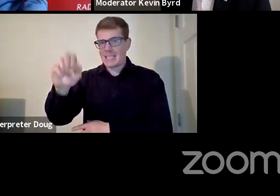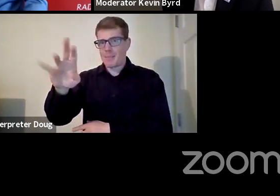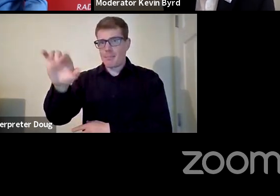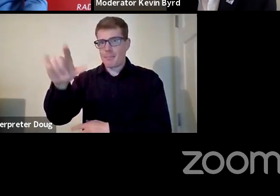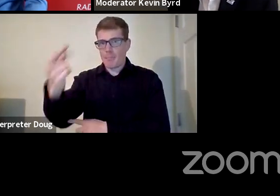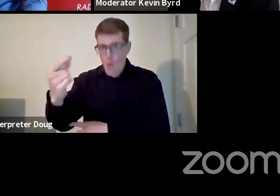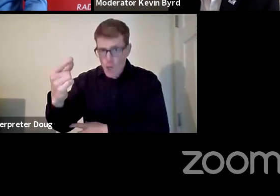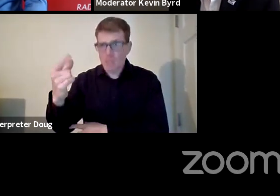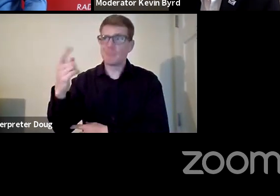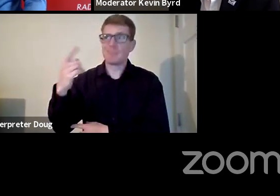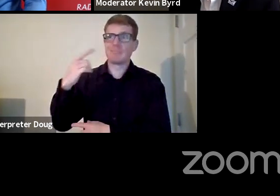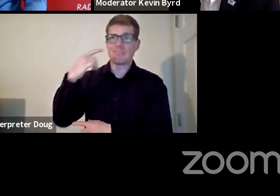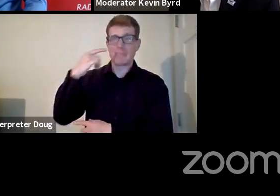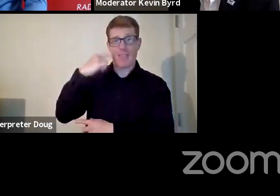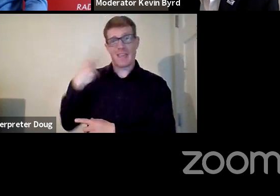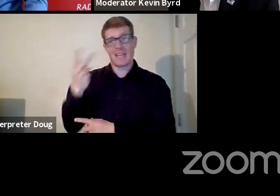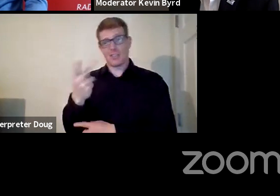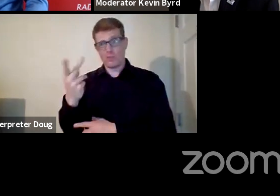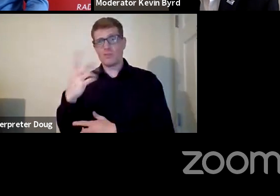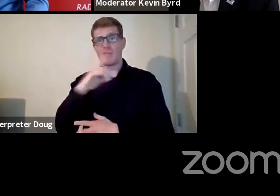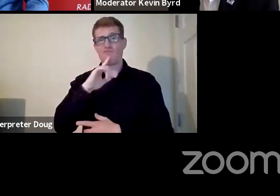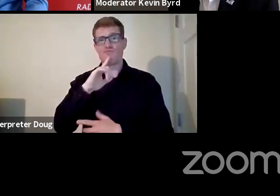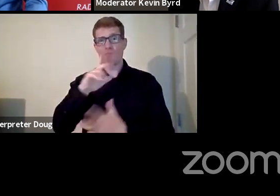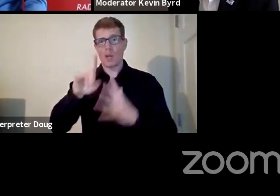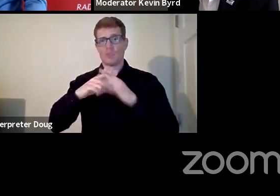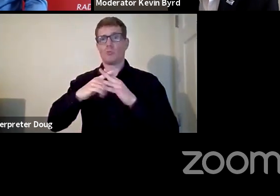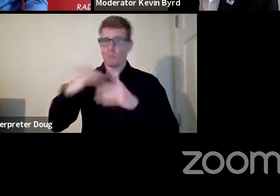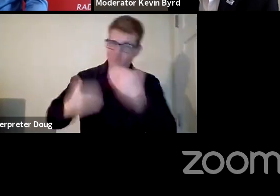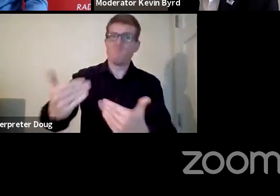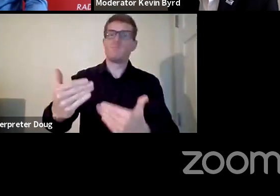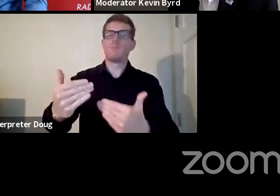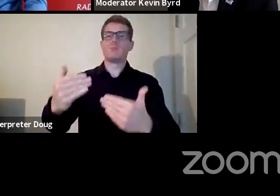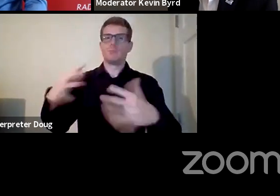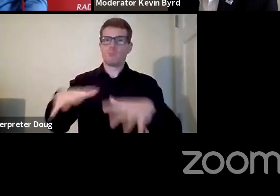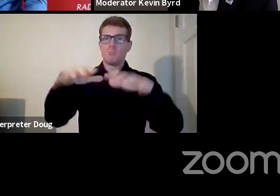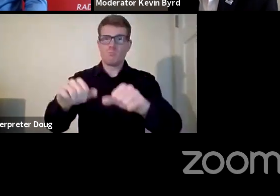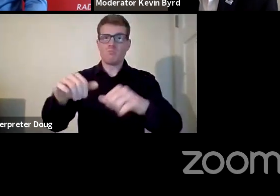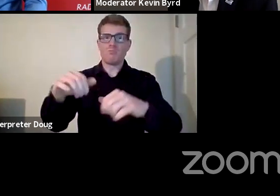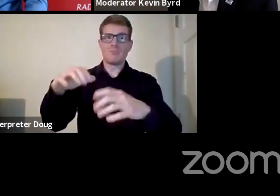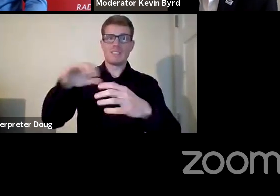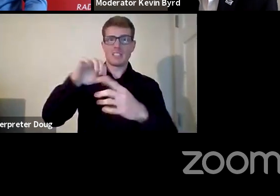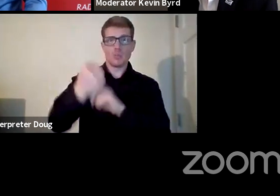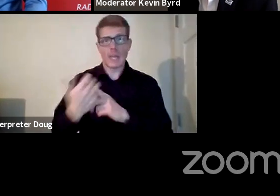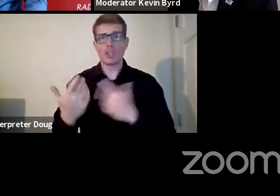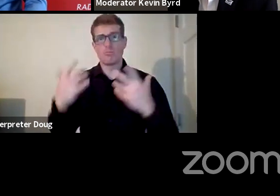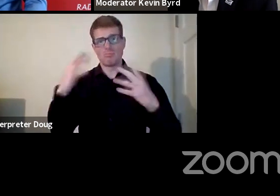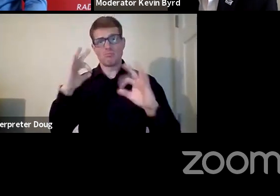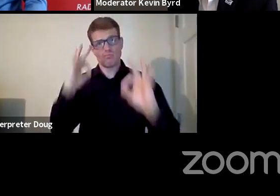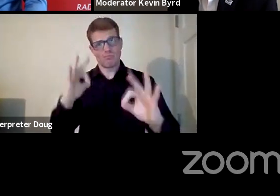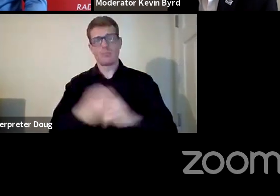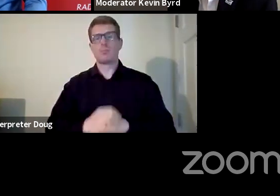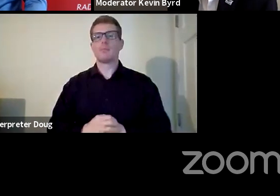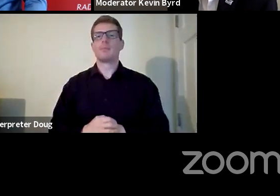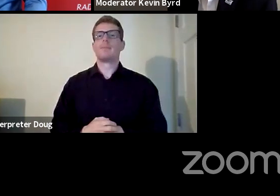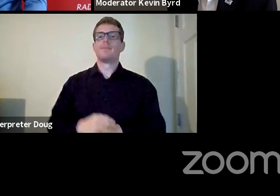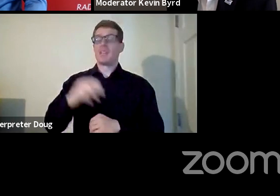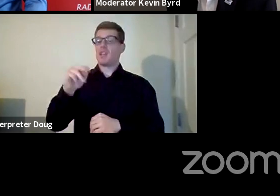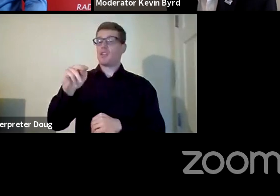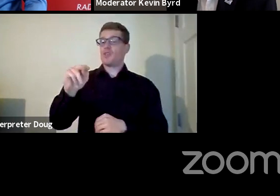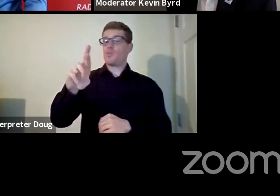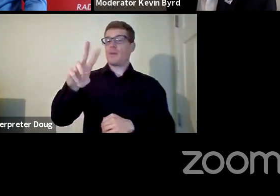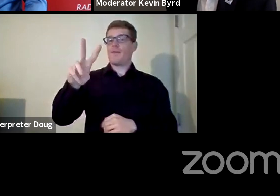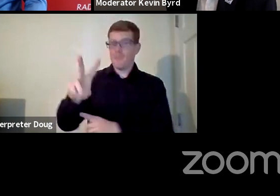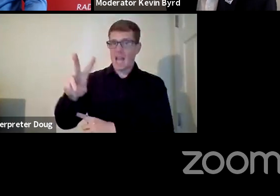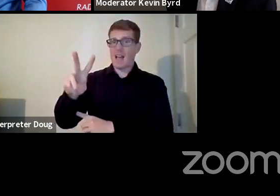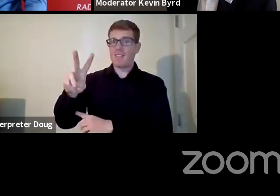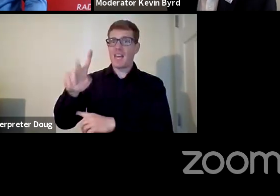New River, we have representatives on that task force. What I appreciate, again, is that it's a regional approach. I know when